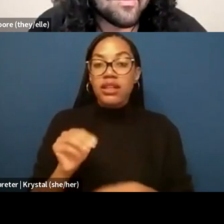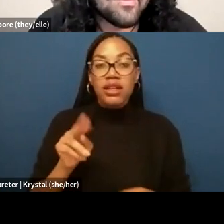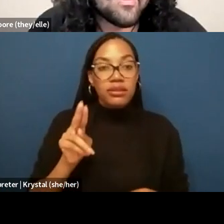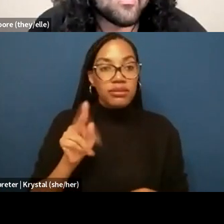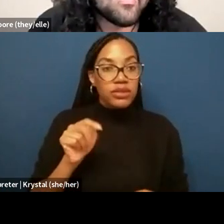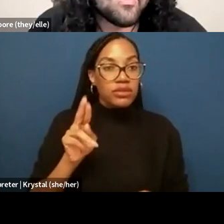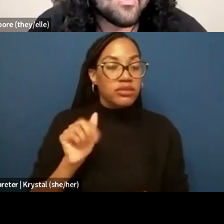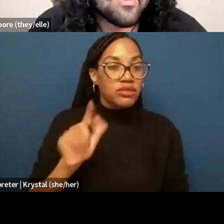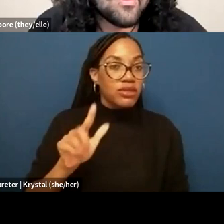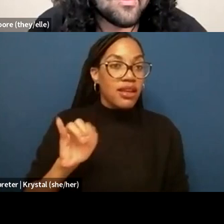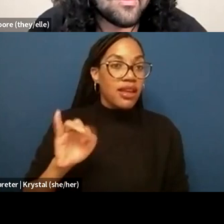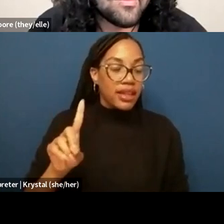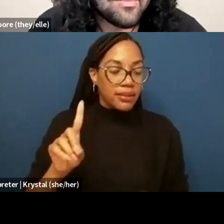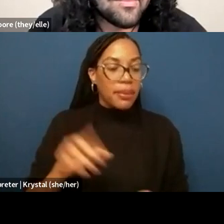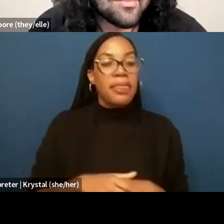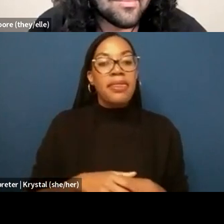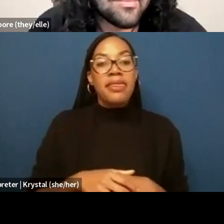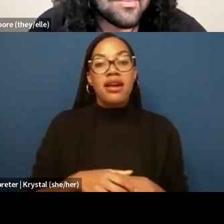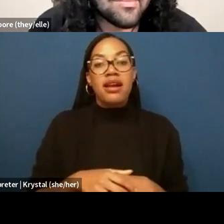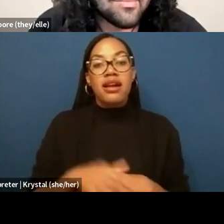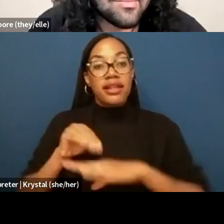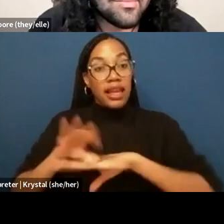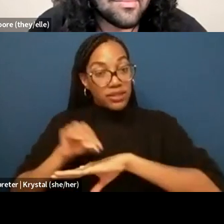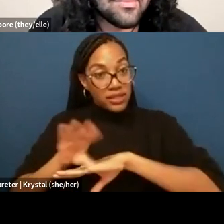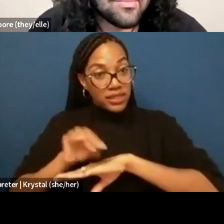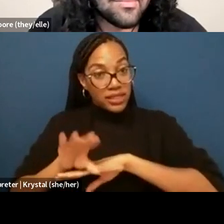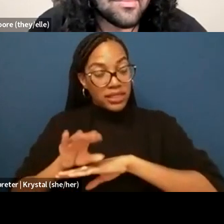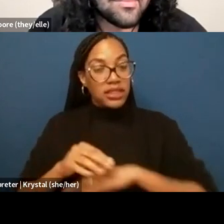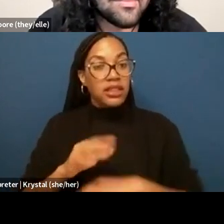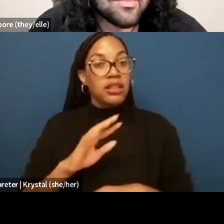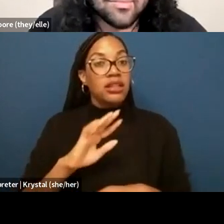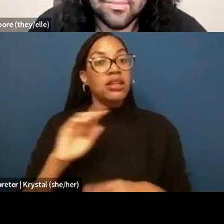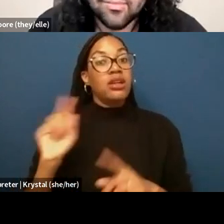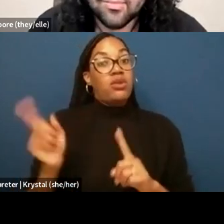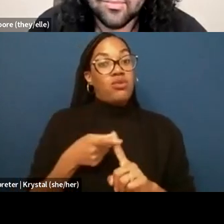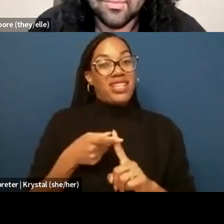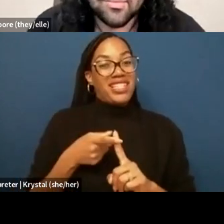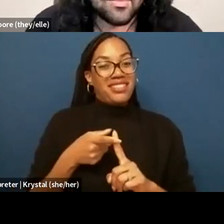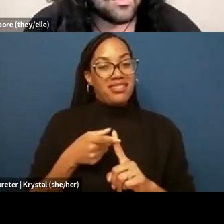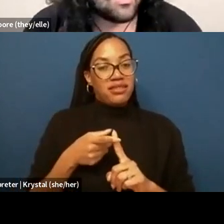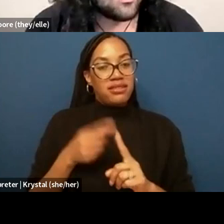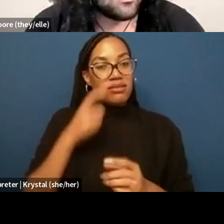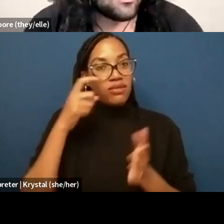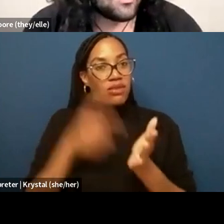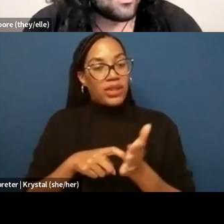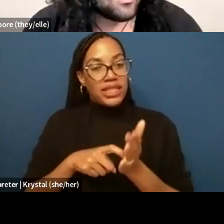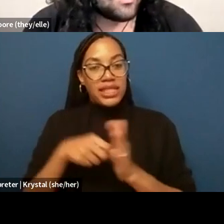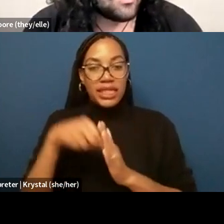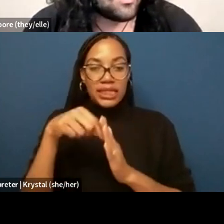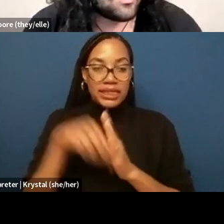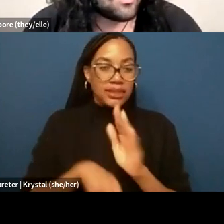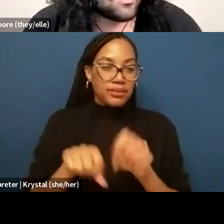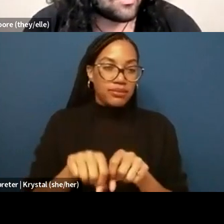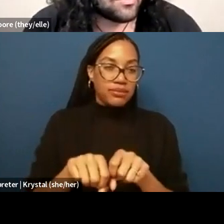counseling. And when there has been a deep breach between how those